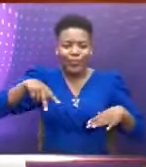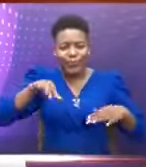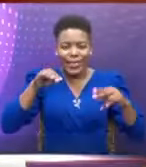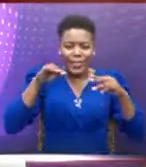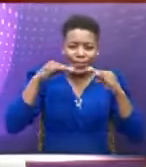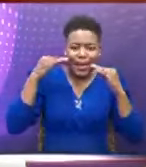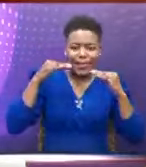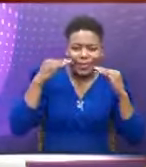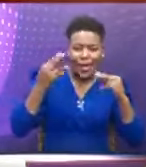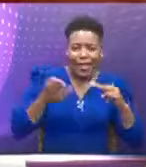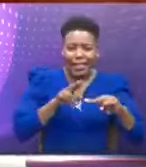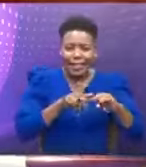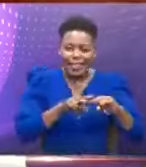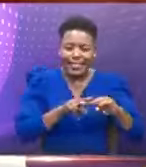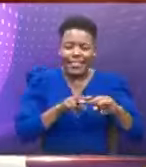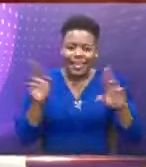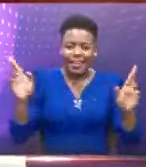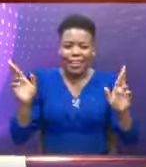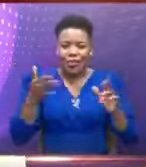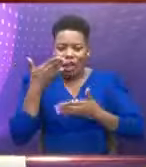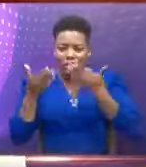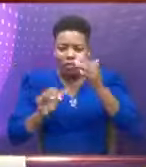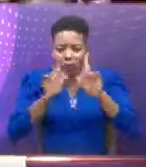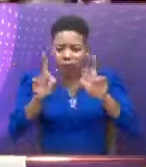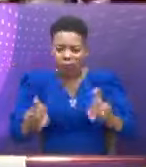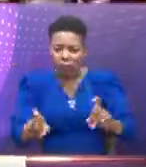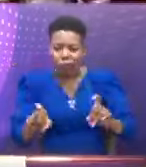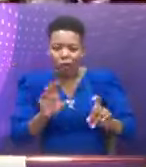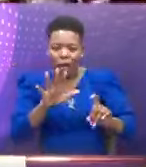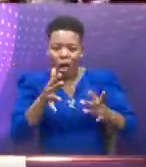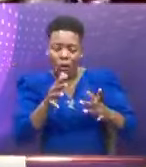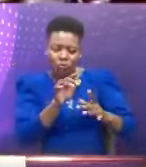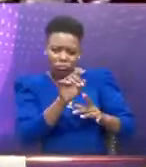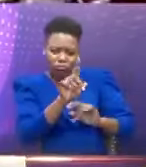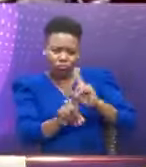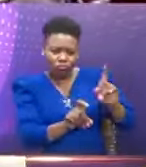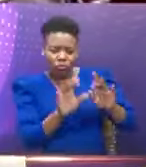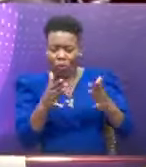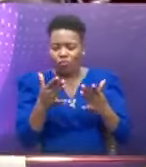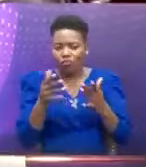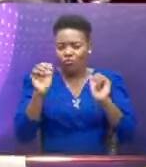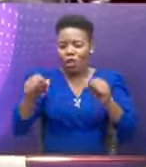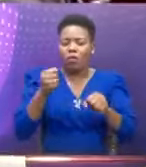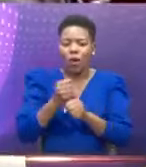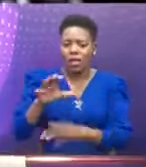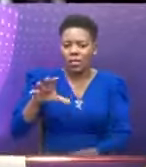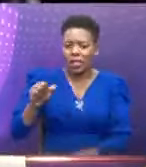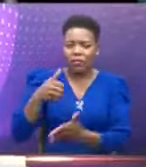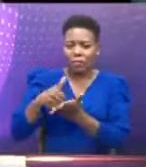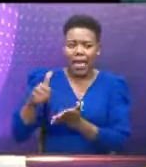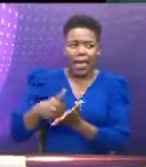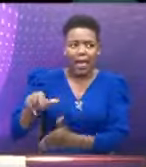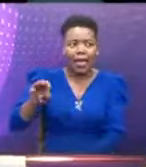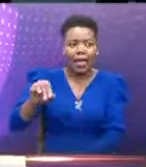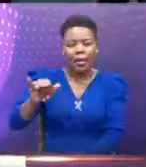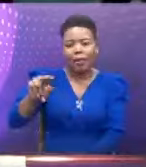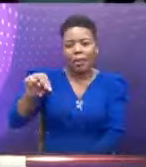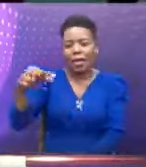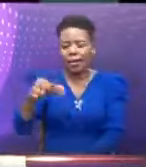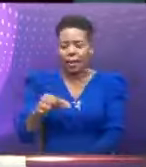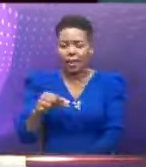Masika Wetangula kaida dhoge ne lewo mar jaten migao mar mula mikunye bolo kod ochumi e alwora mar nam. Recite the